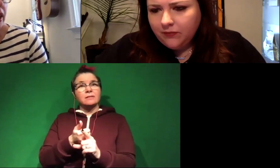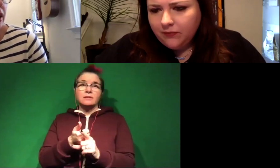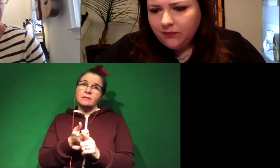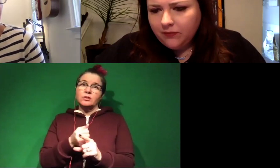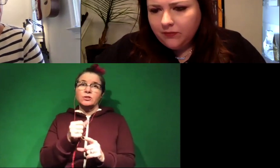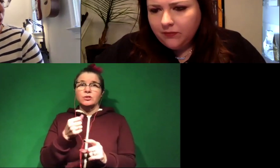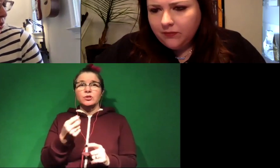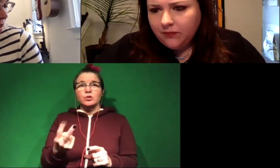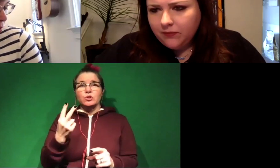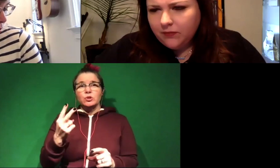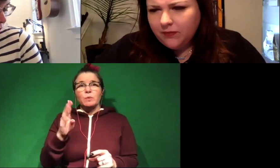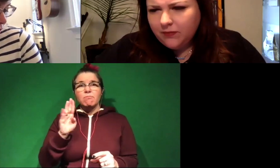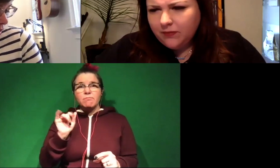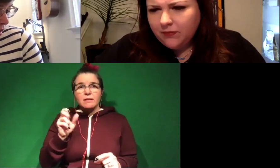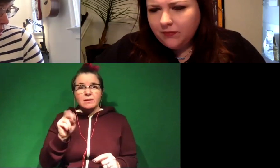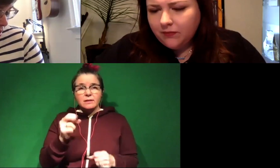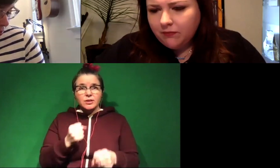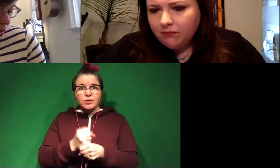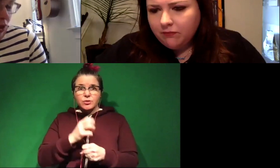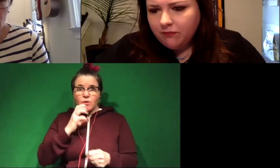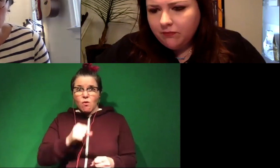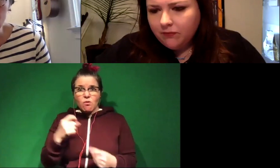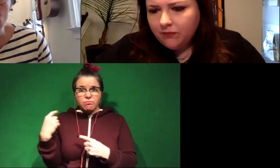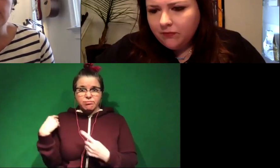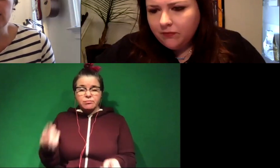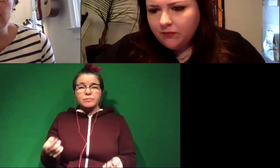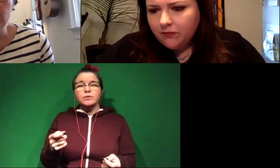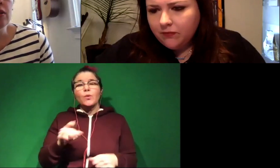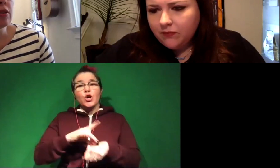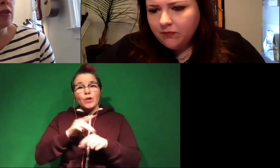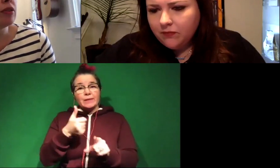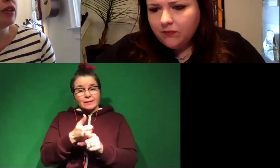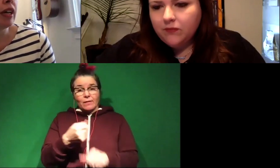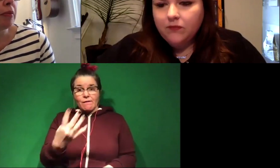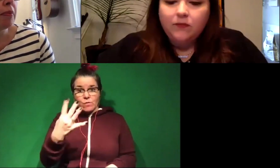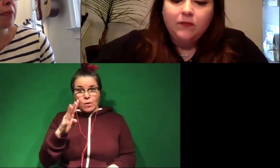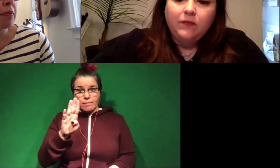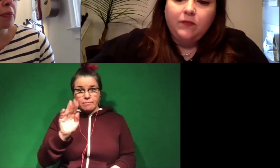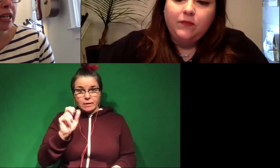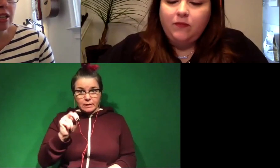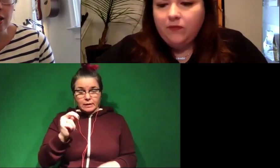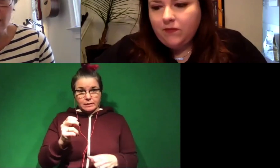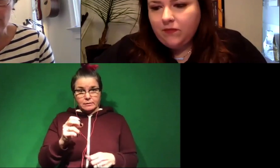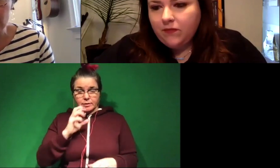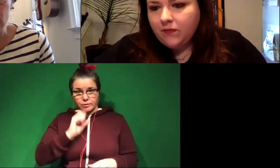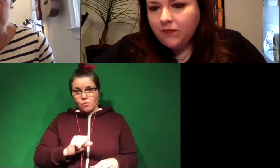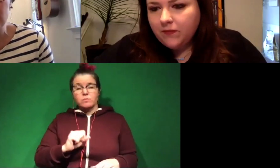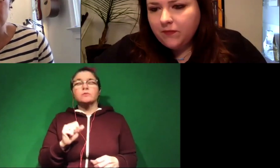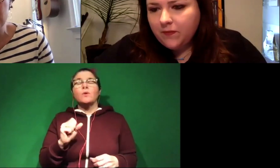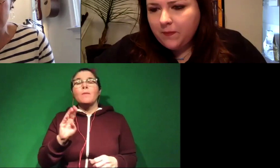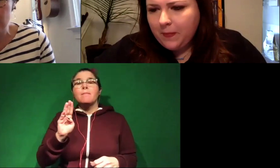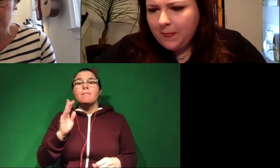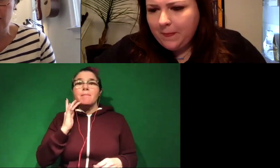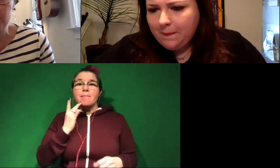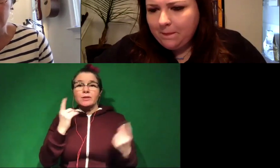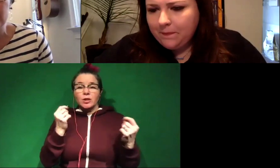billion years old at this point. And the Earth is 4 billion years old. So But bacteria, what they do is they just